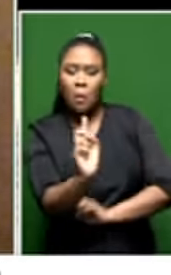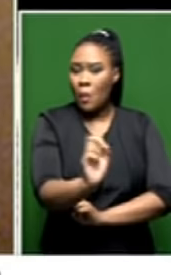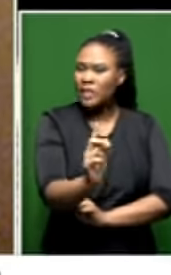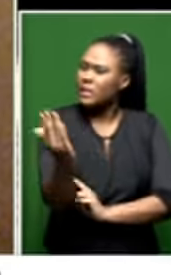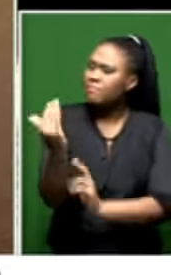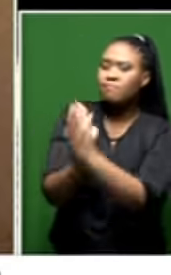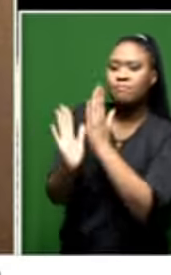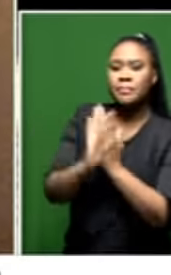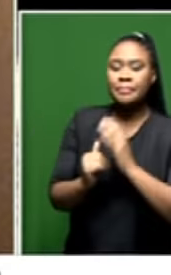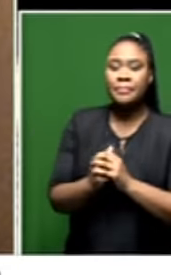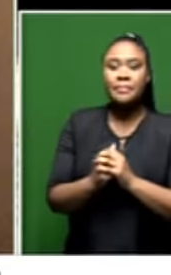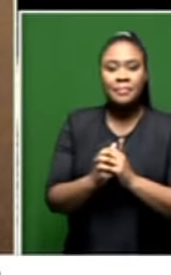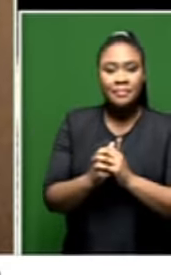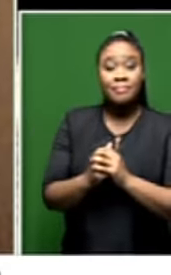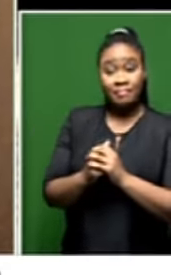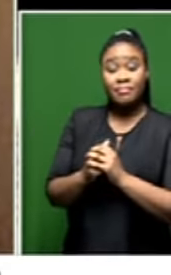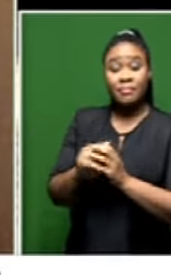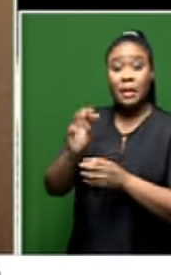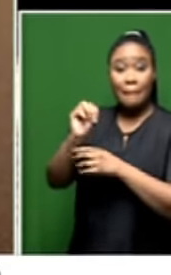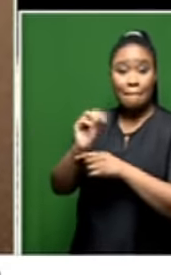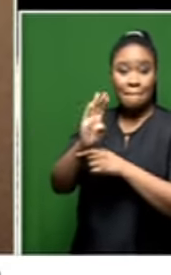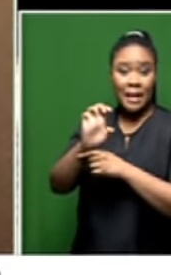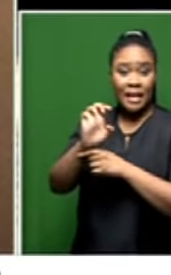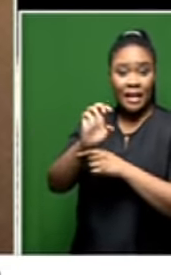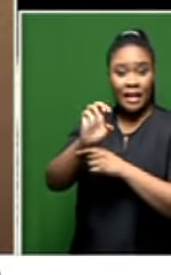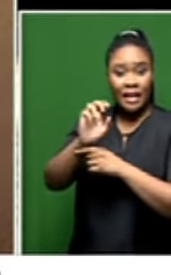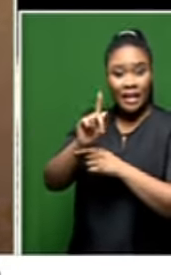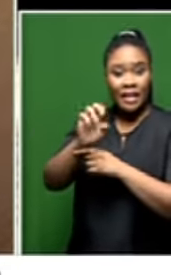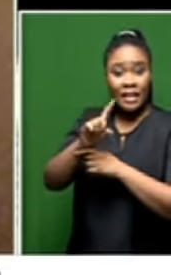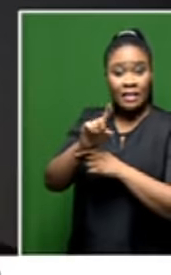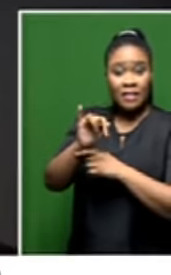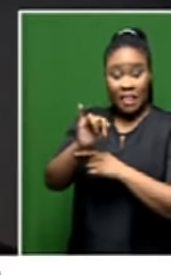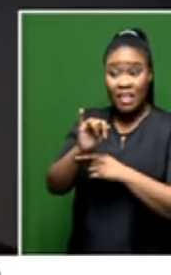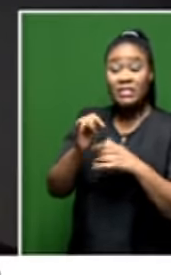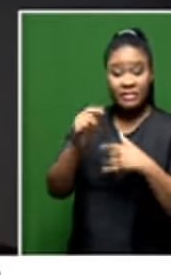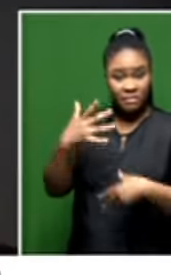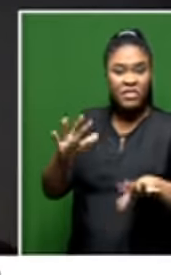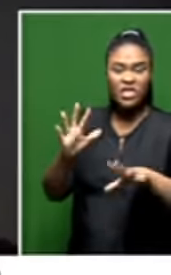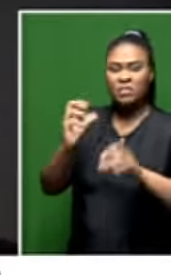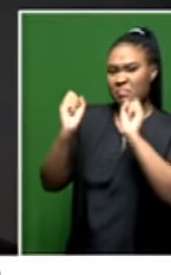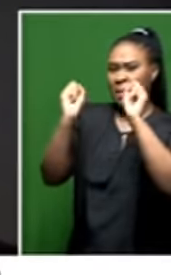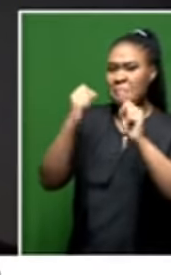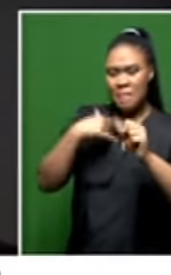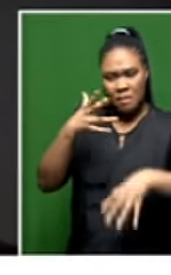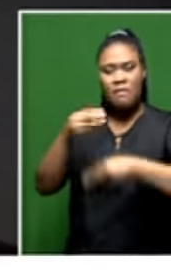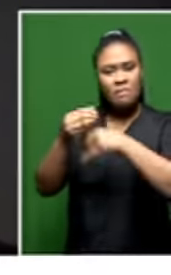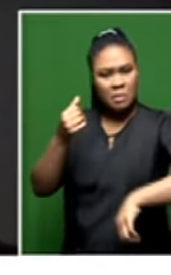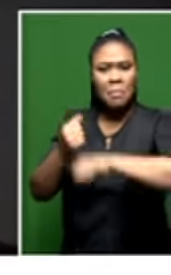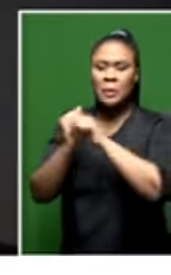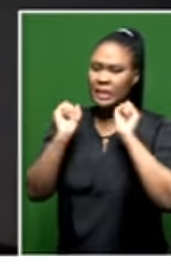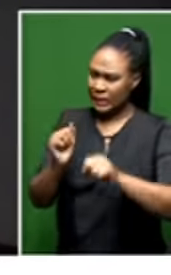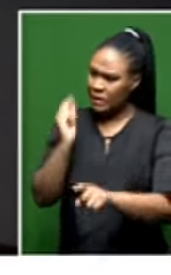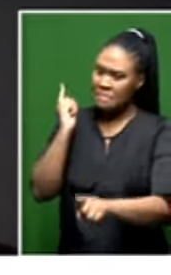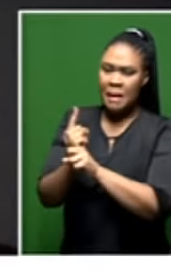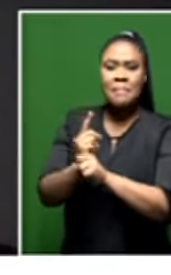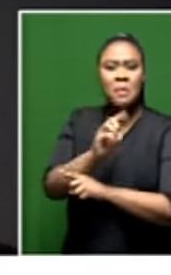Thanks. Yeah, I wouldn't add anything to what Mbekezeli has said about the delay. I think that's absolutely correct, and